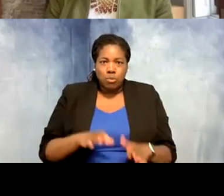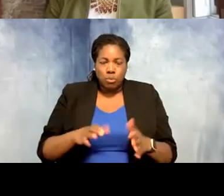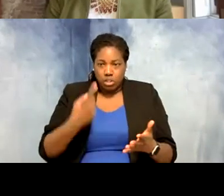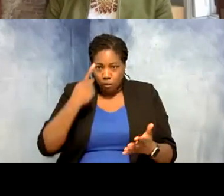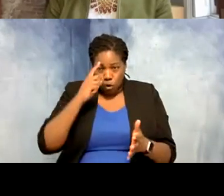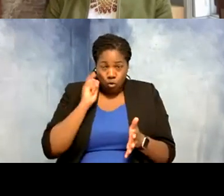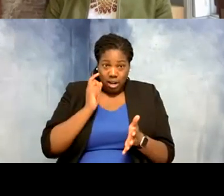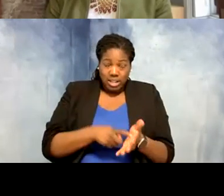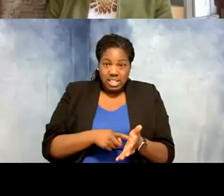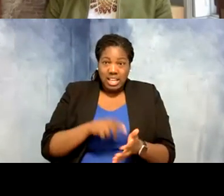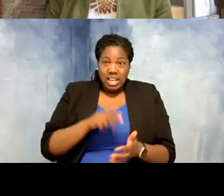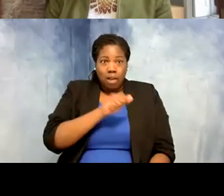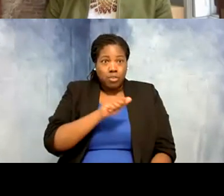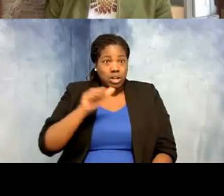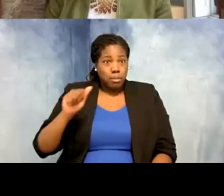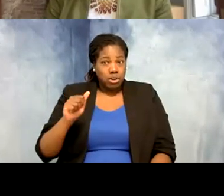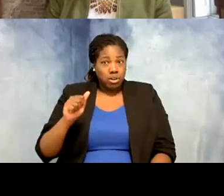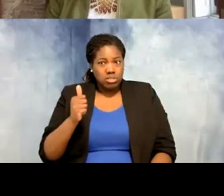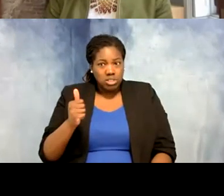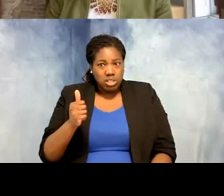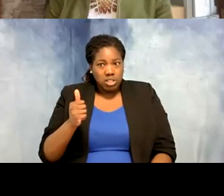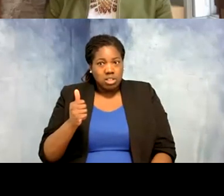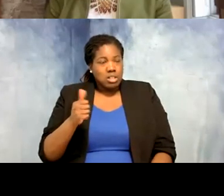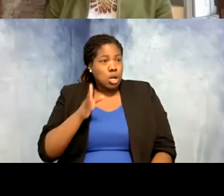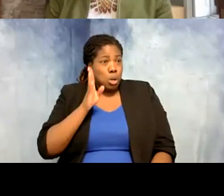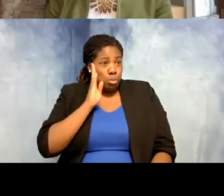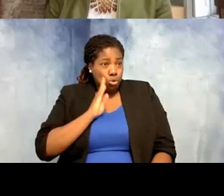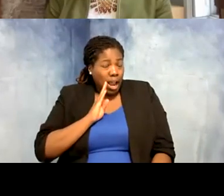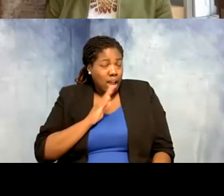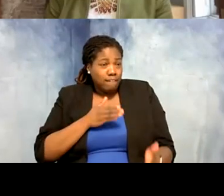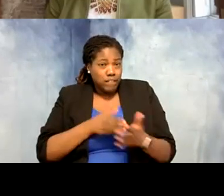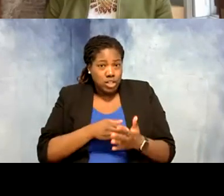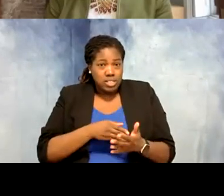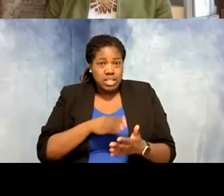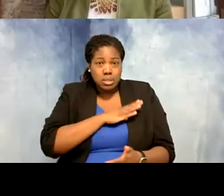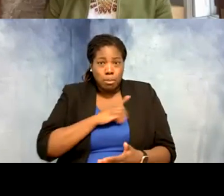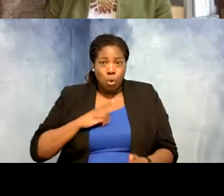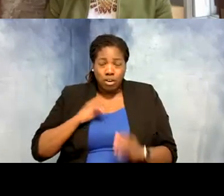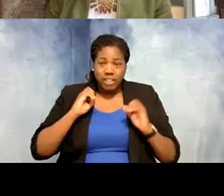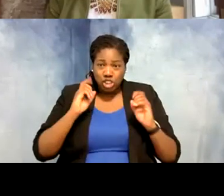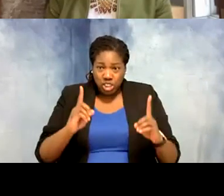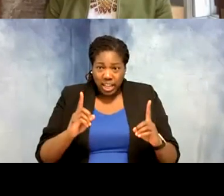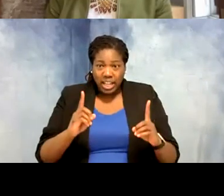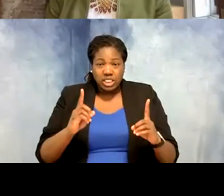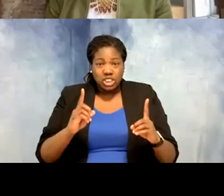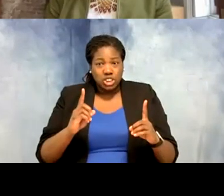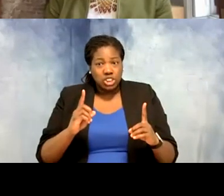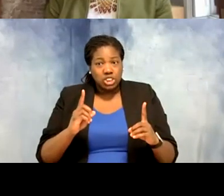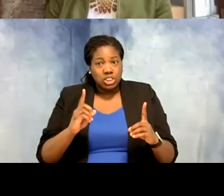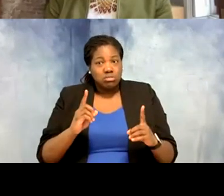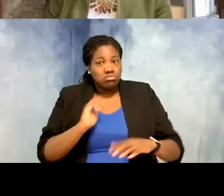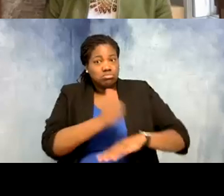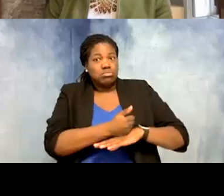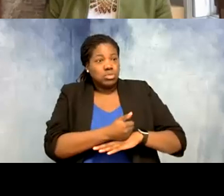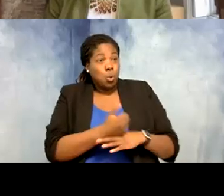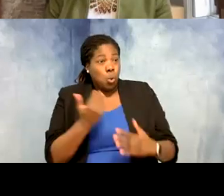recognition. African-Americans were, only got Brown versus Board of Education and the end of forced segregation